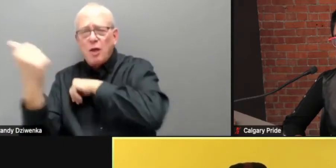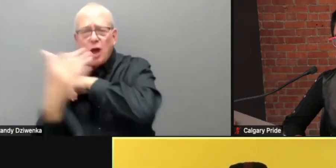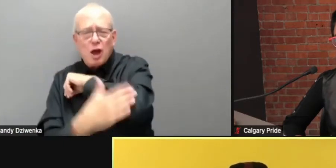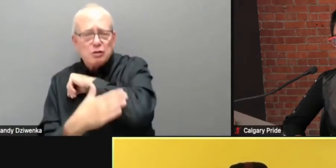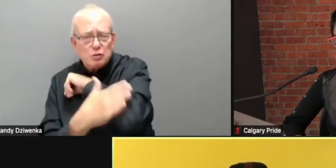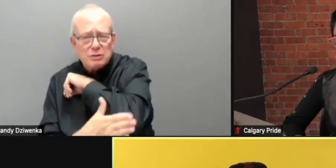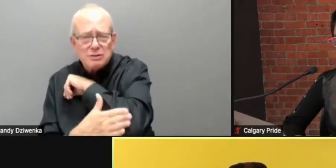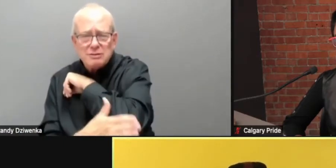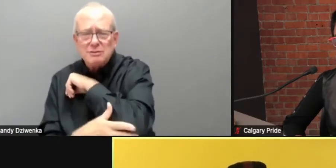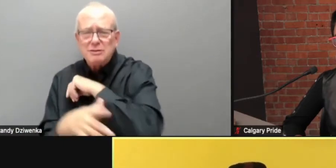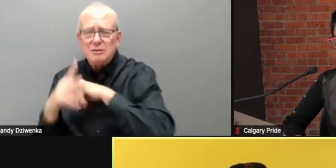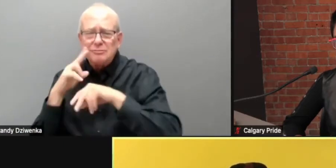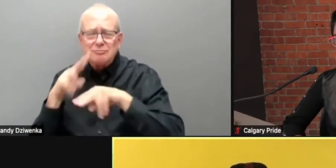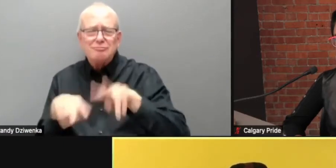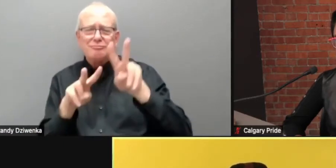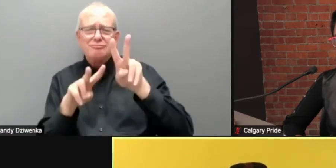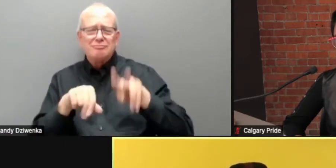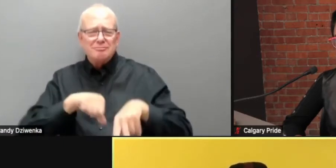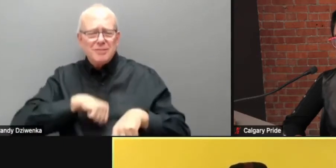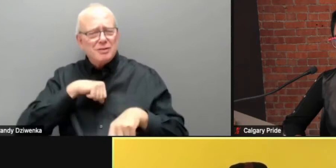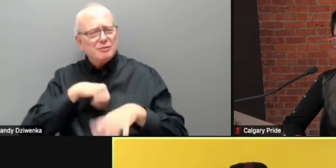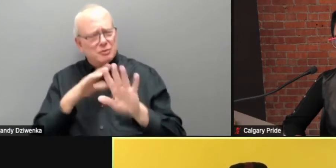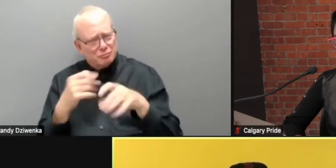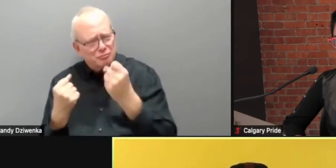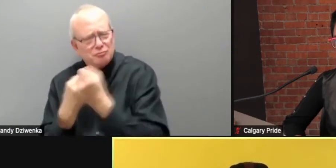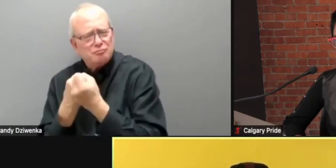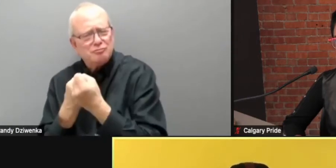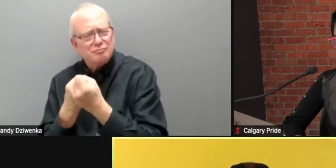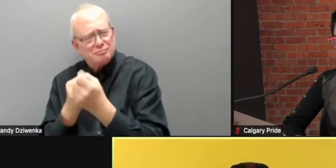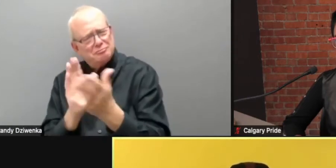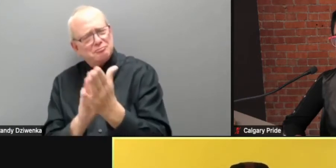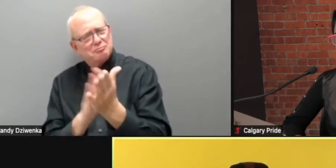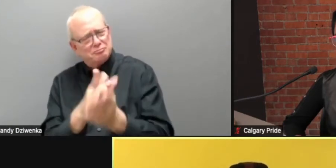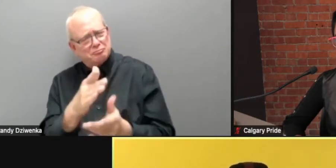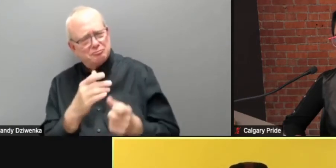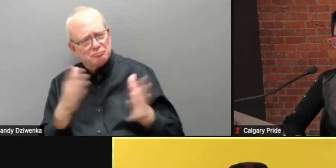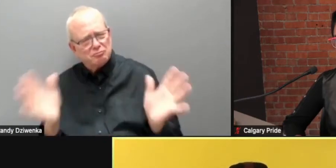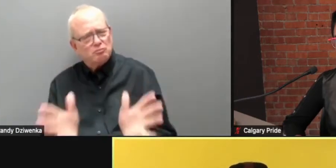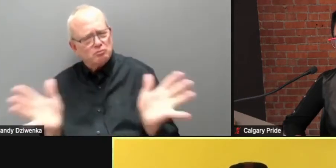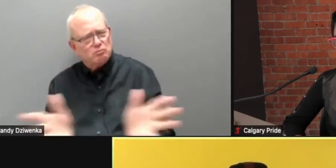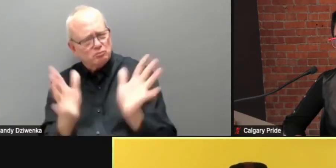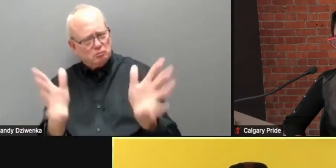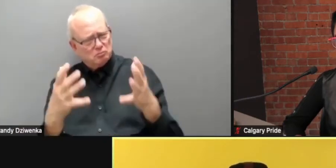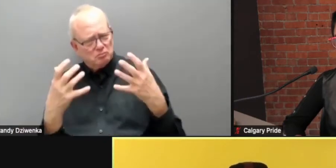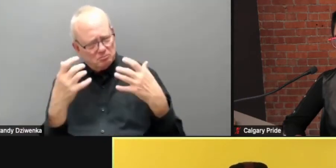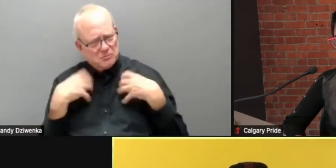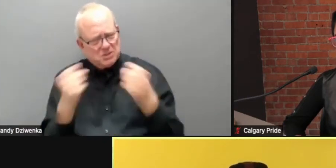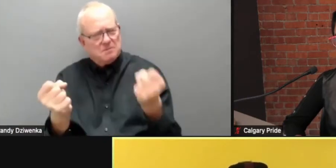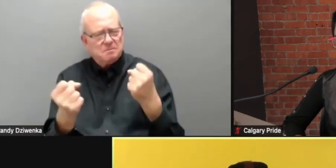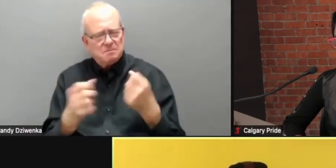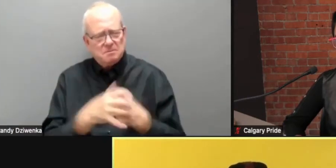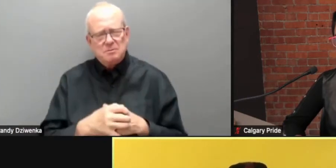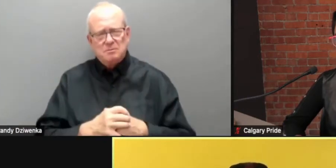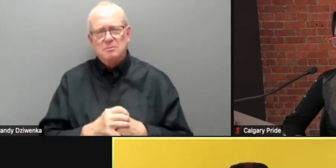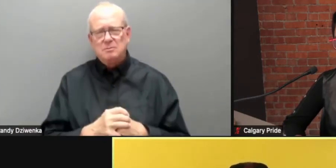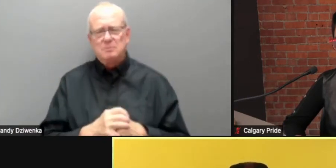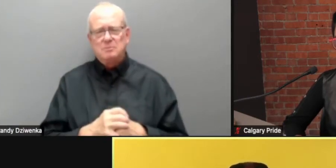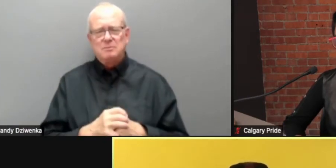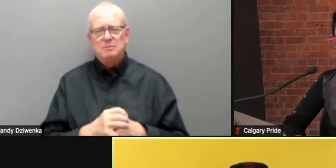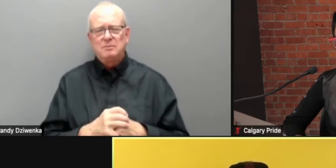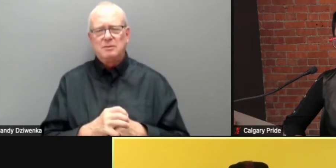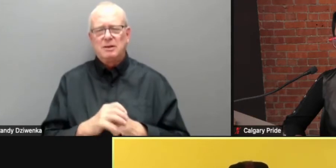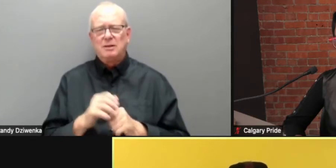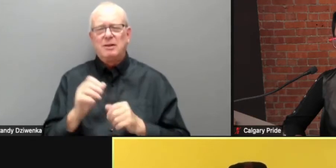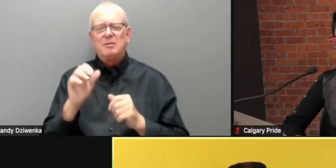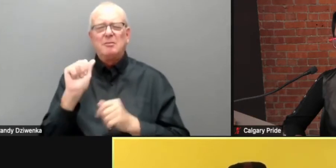to support us and create awareness in the public. So we have allies in form of parents. We have